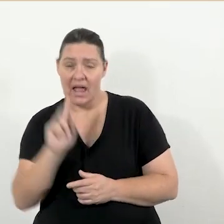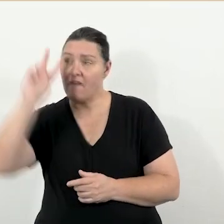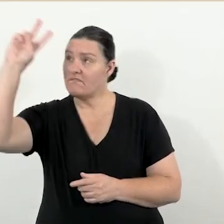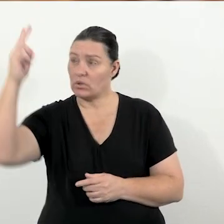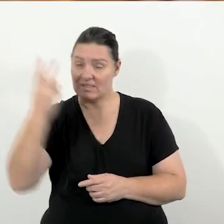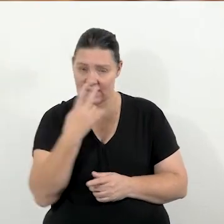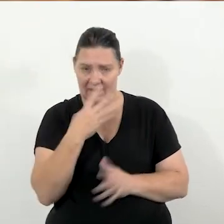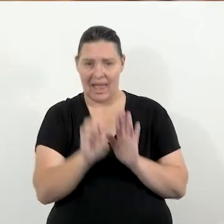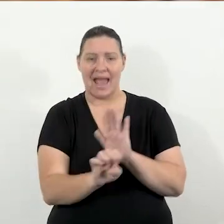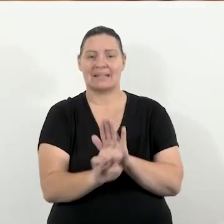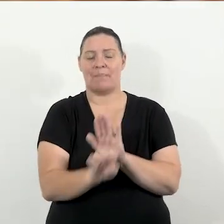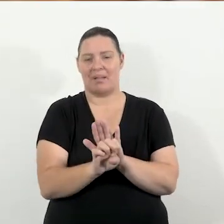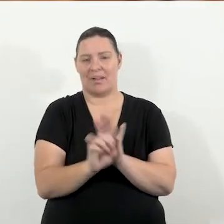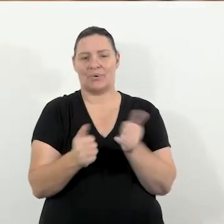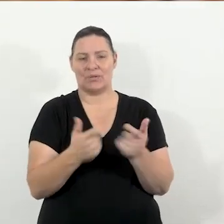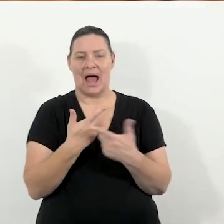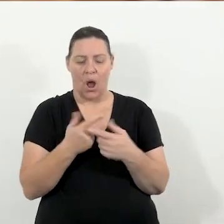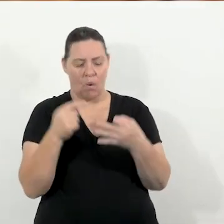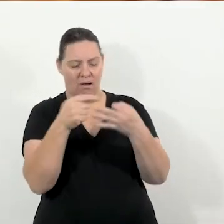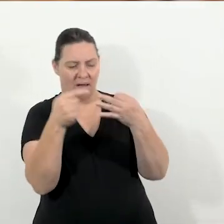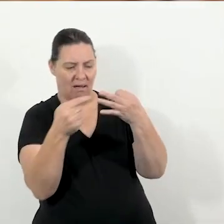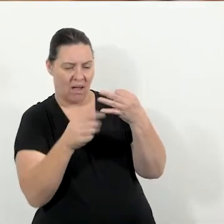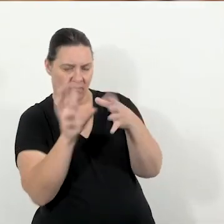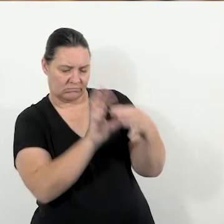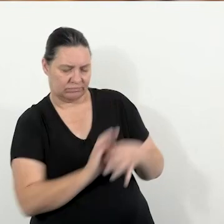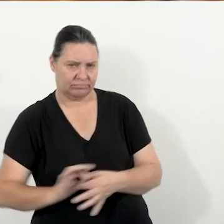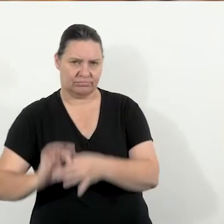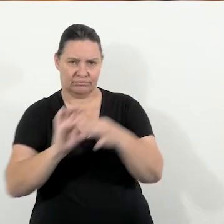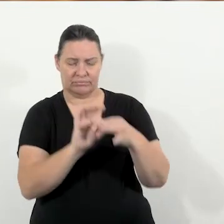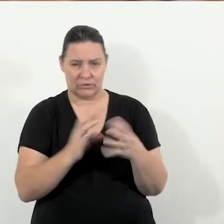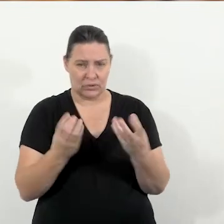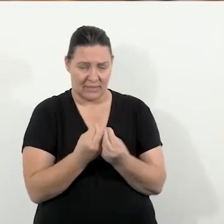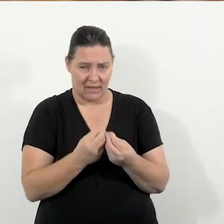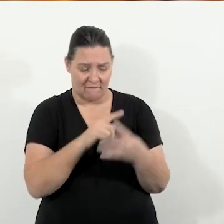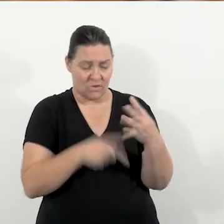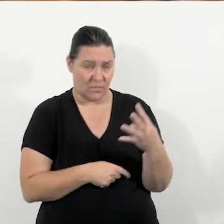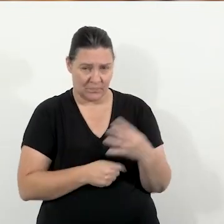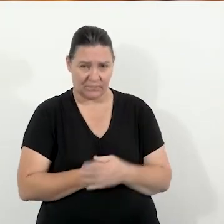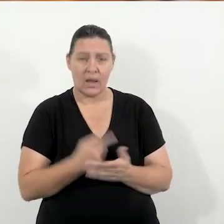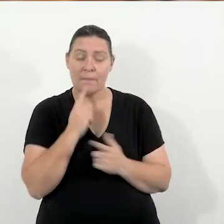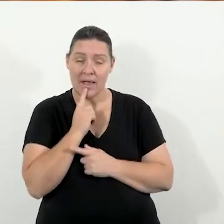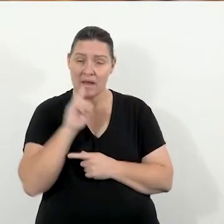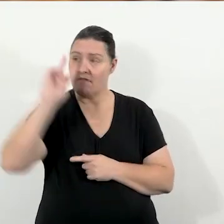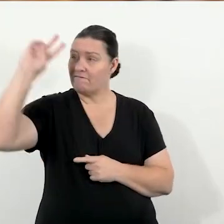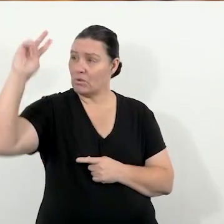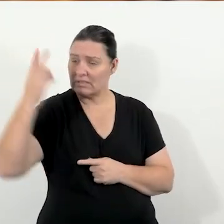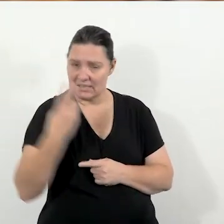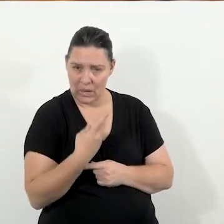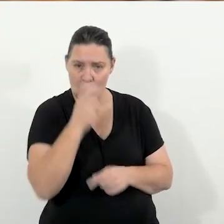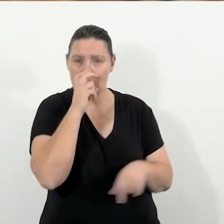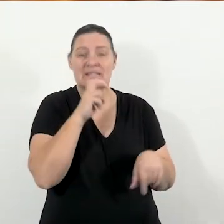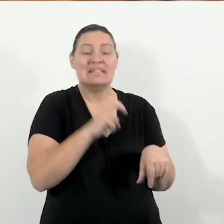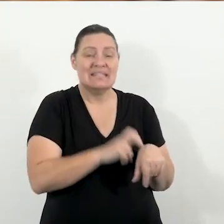photosynthesis is a good example to explain how all these different spheres work together. So remember, we said during the process of photosynthesis,